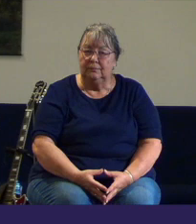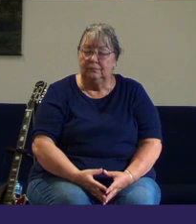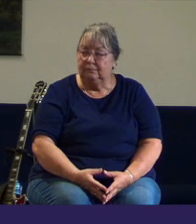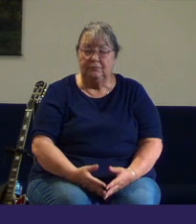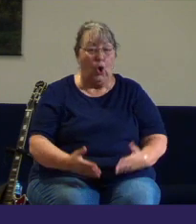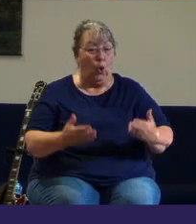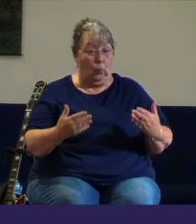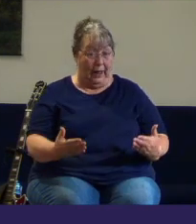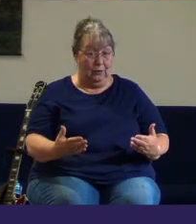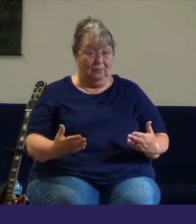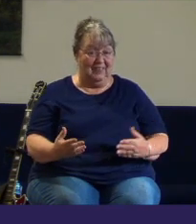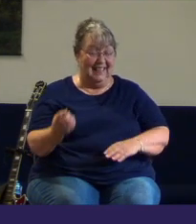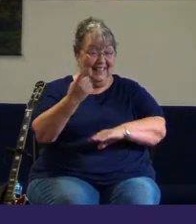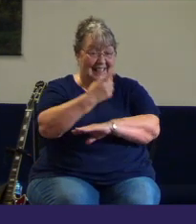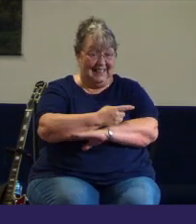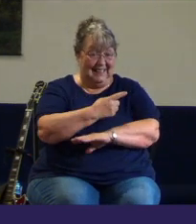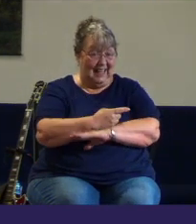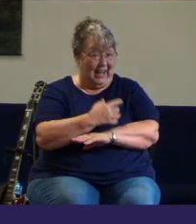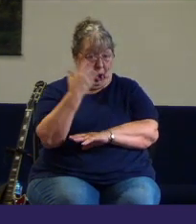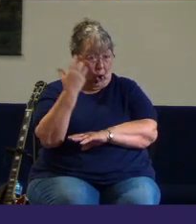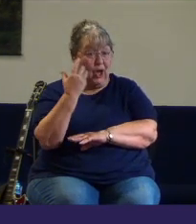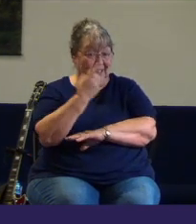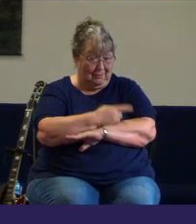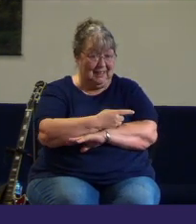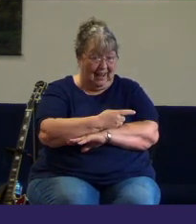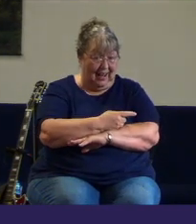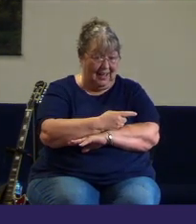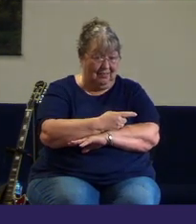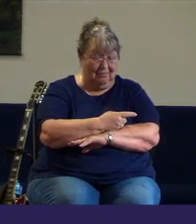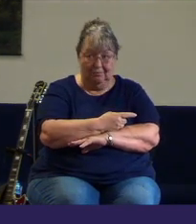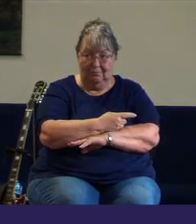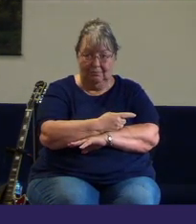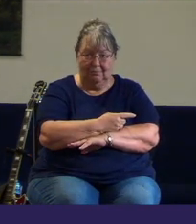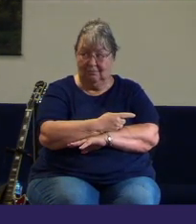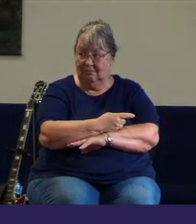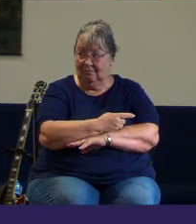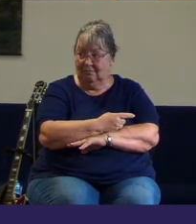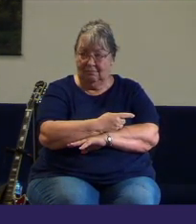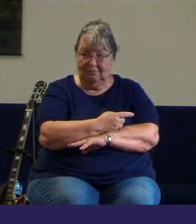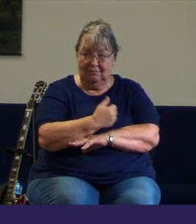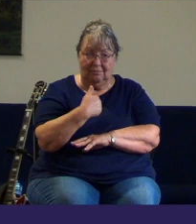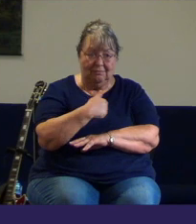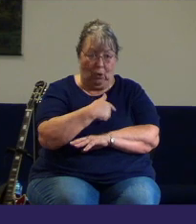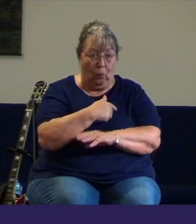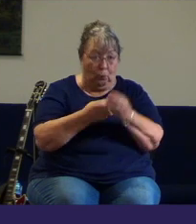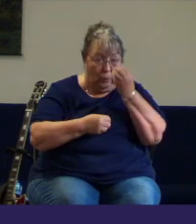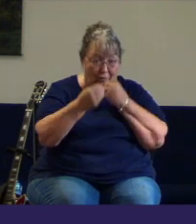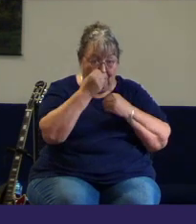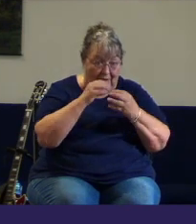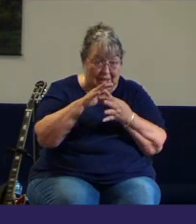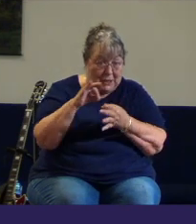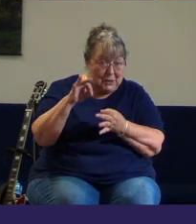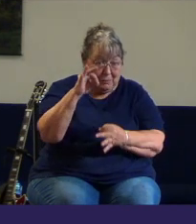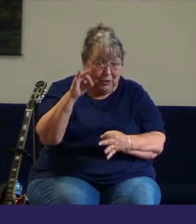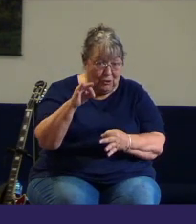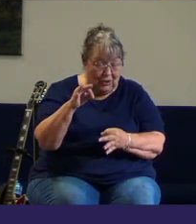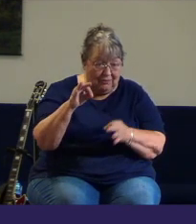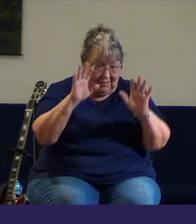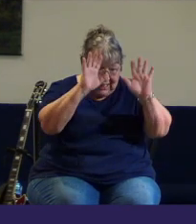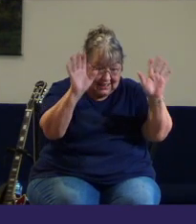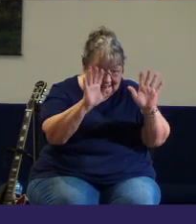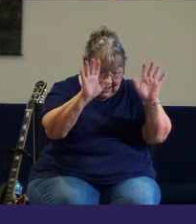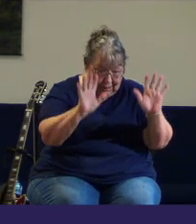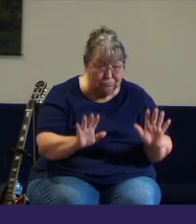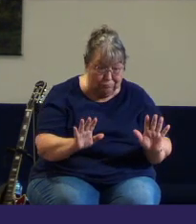Well, today is an awesome day because, I mean, we get fed spiritually every Sunday, right? Sunday is